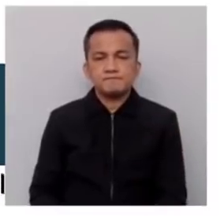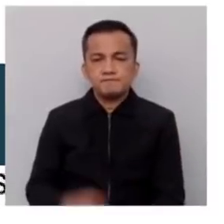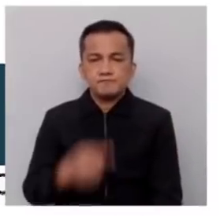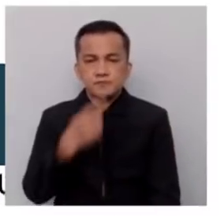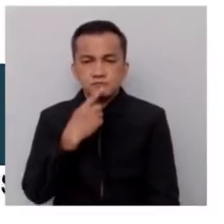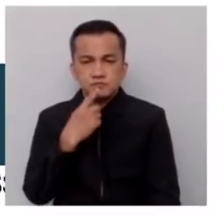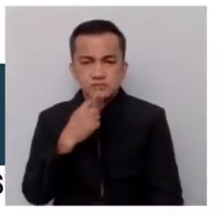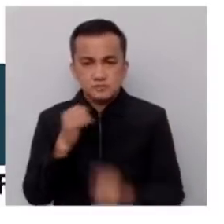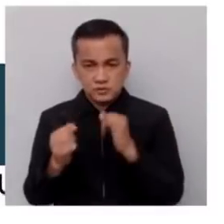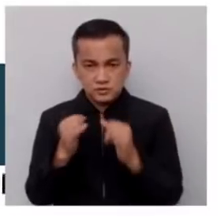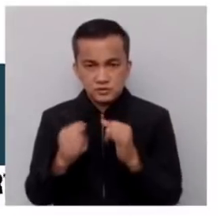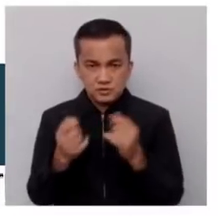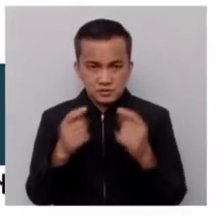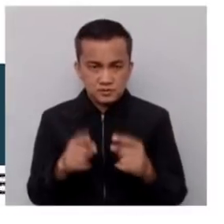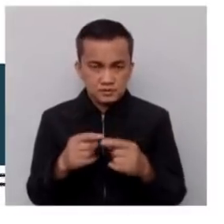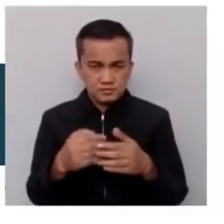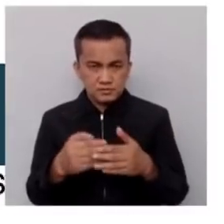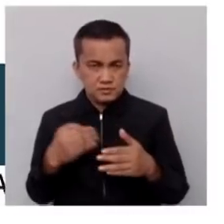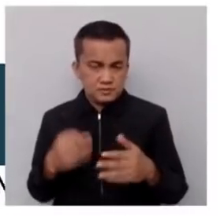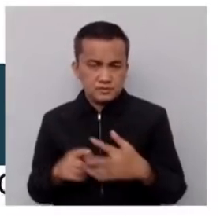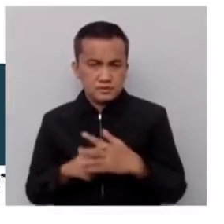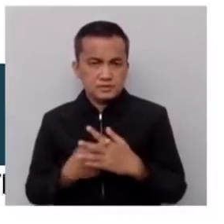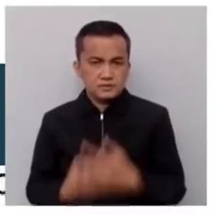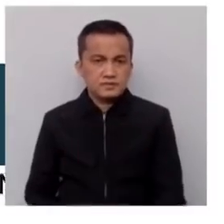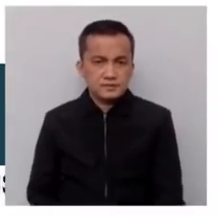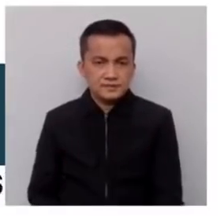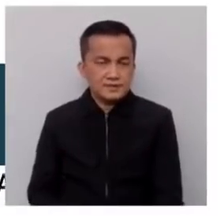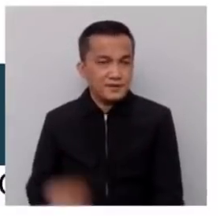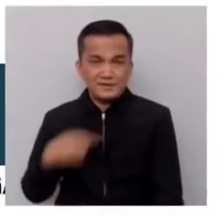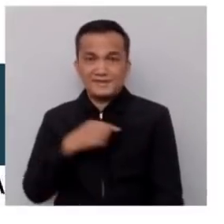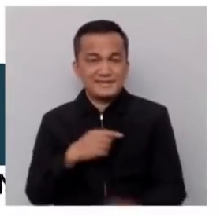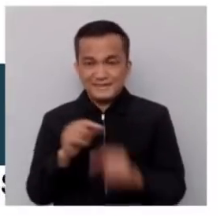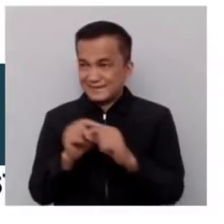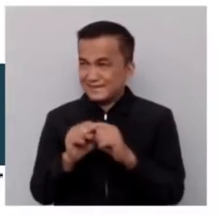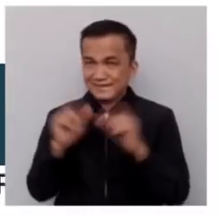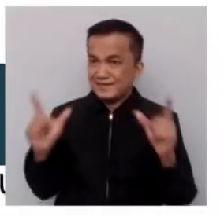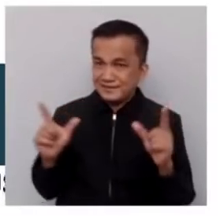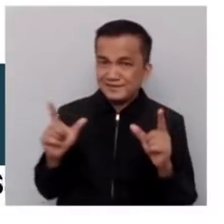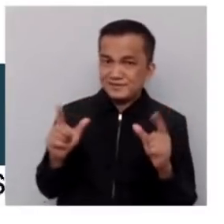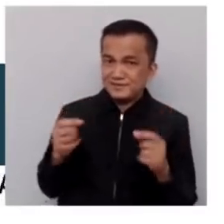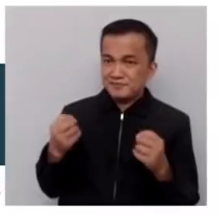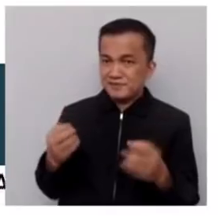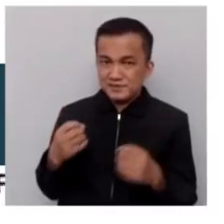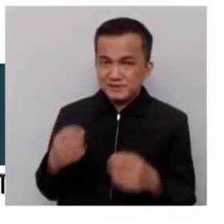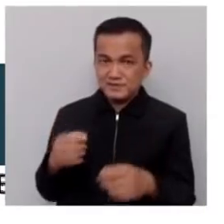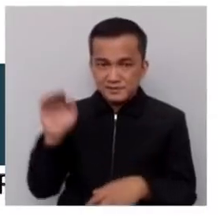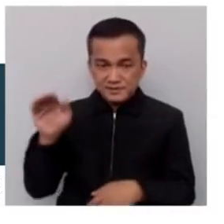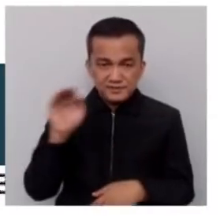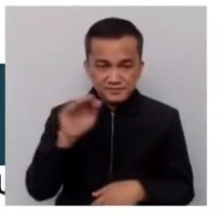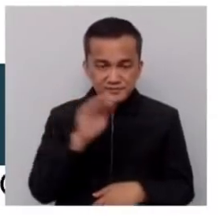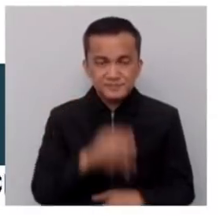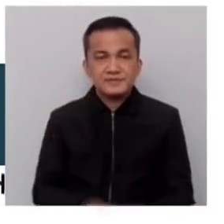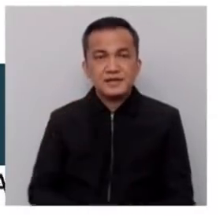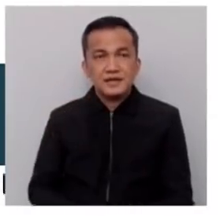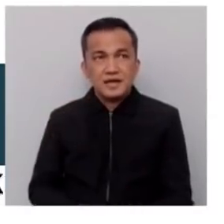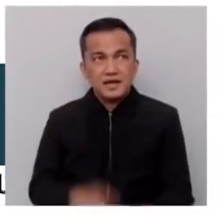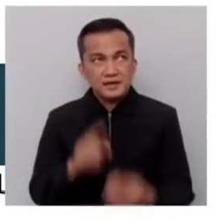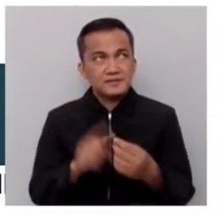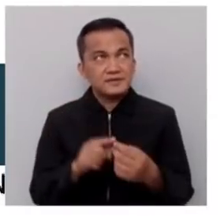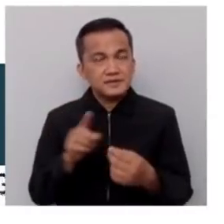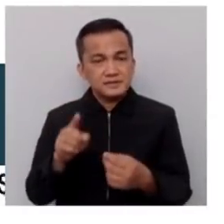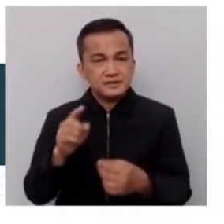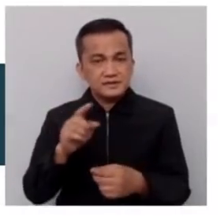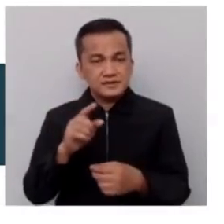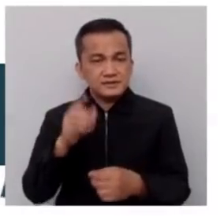have happened to begin with? Well, we are quite surprised because we've had so many motions already on the part of Senator Leila de